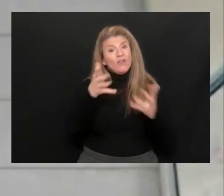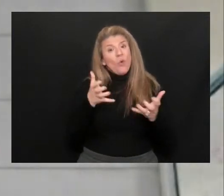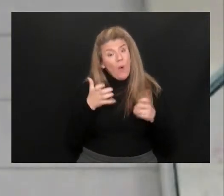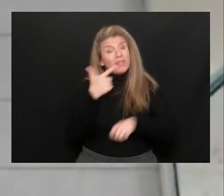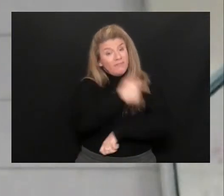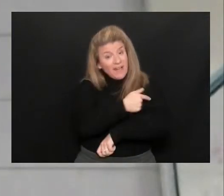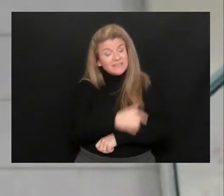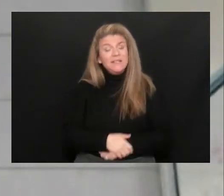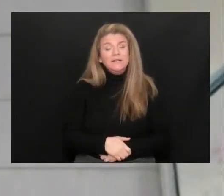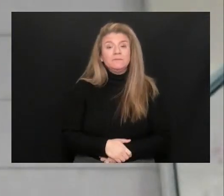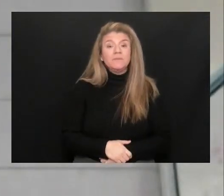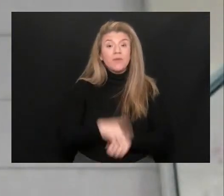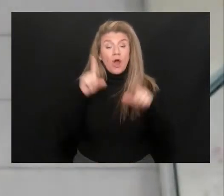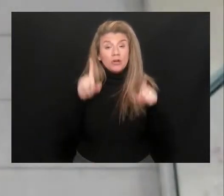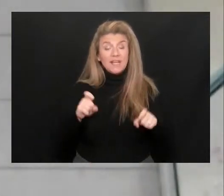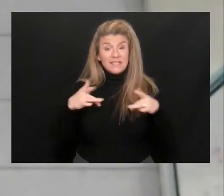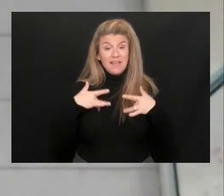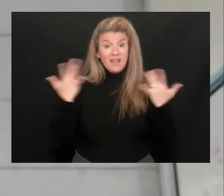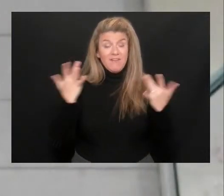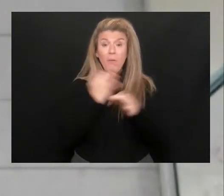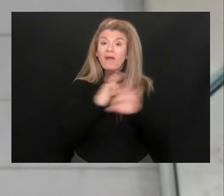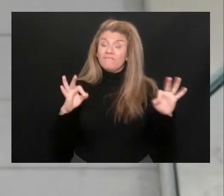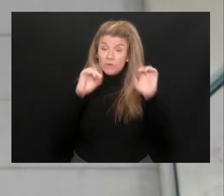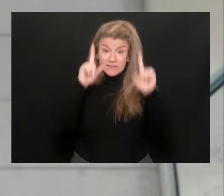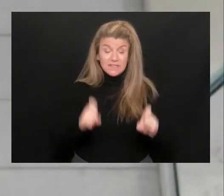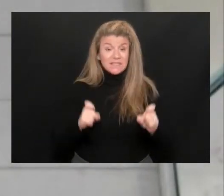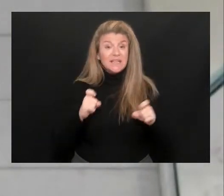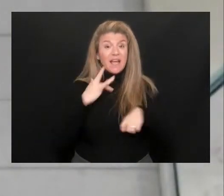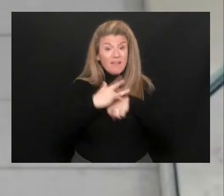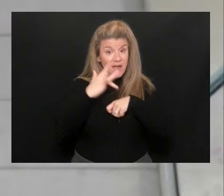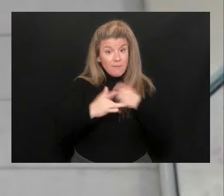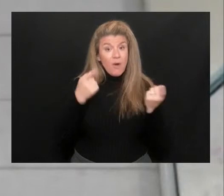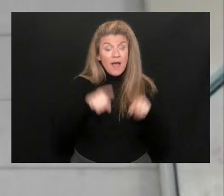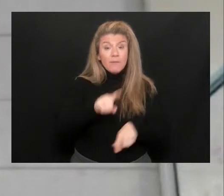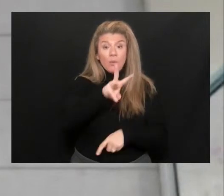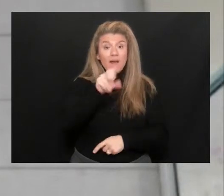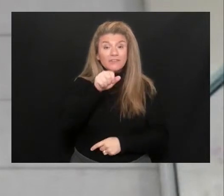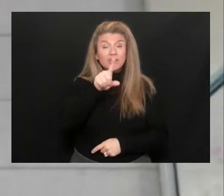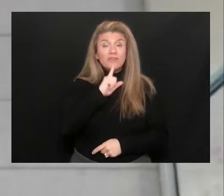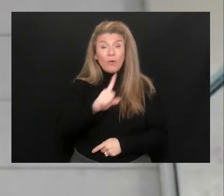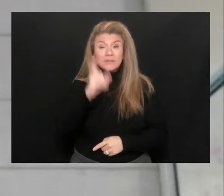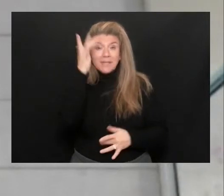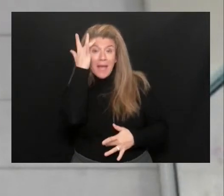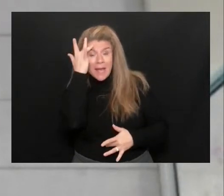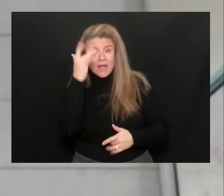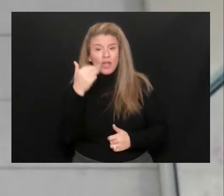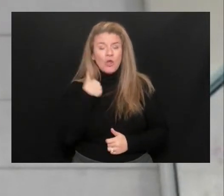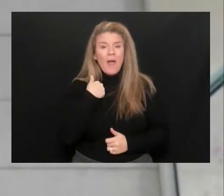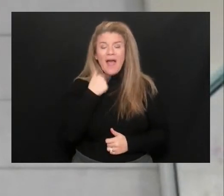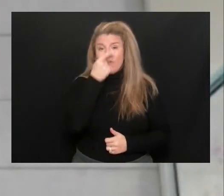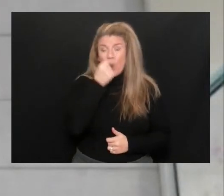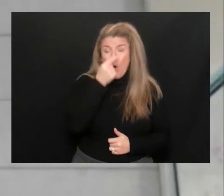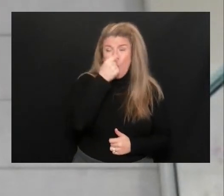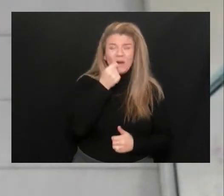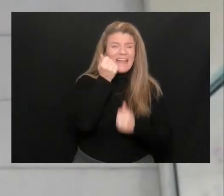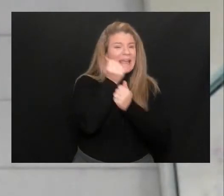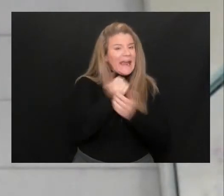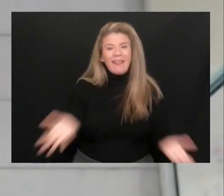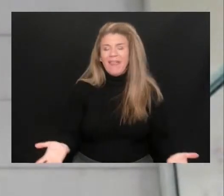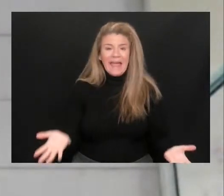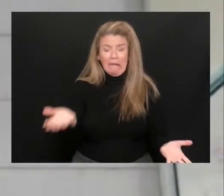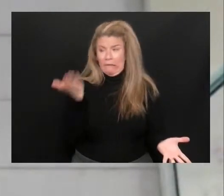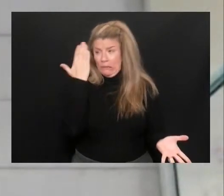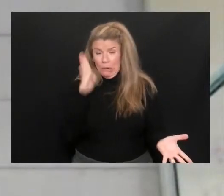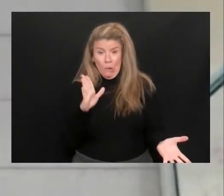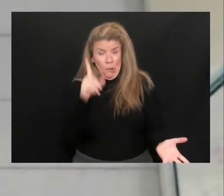Also, our testing events, we have a lot of free testing available in West Virginia. So if you're sick or have a cold or anything that you're not sure about,